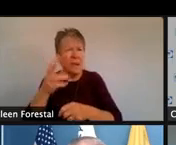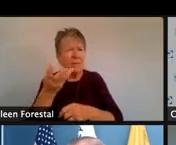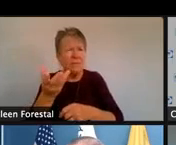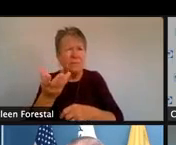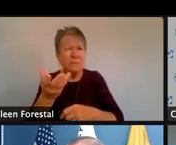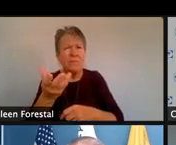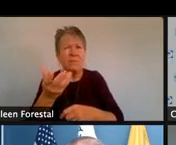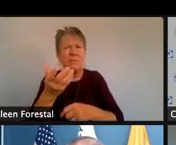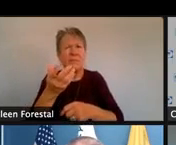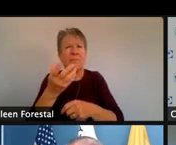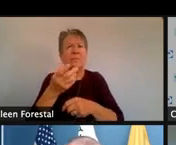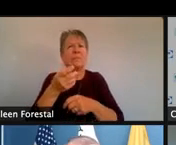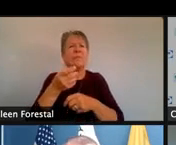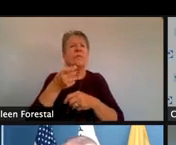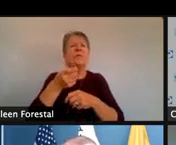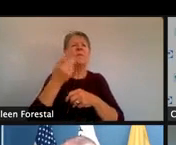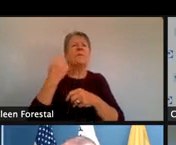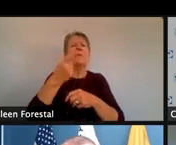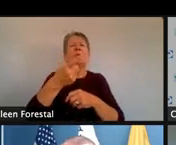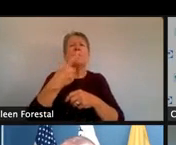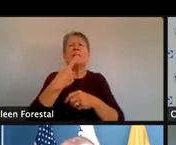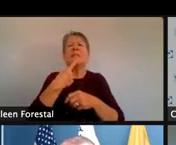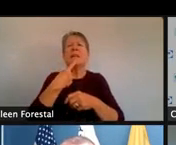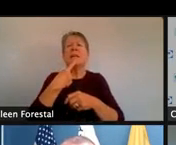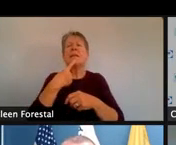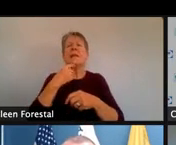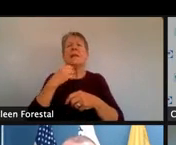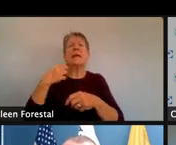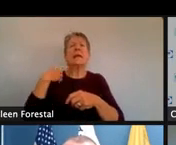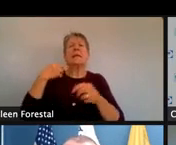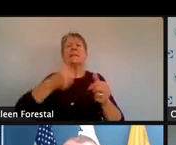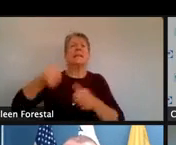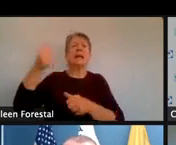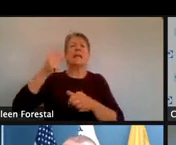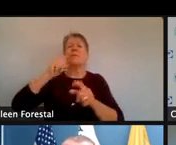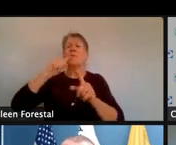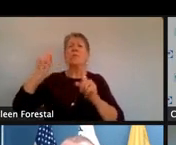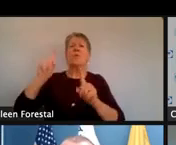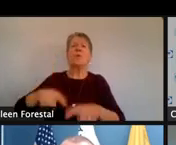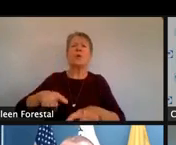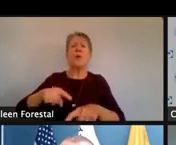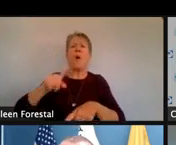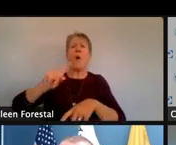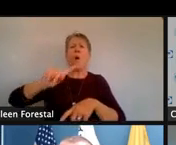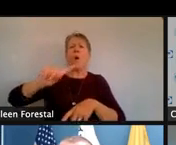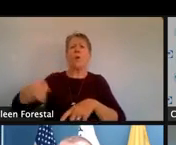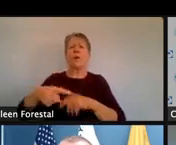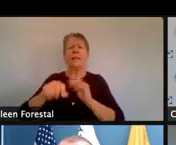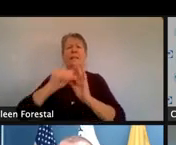Is that it? Yeah. Oh, my Lord, Brent. I'm tired.